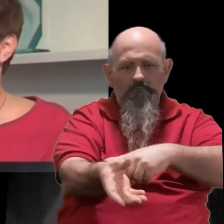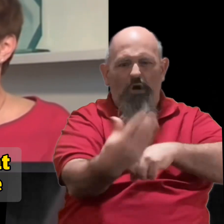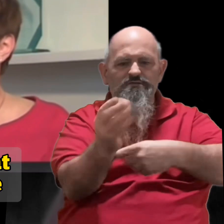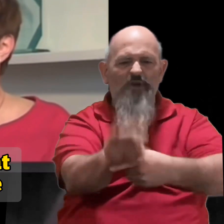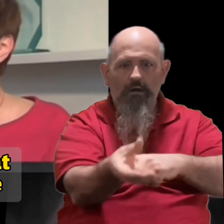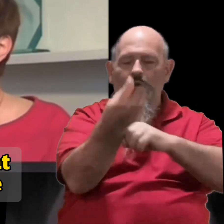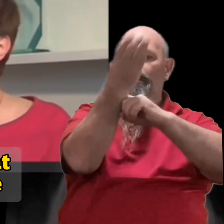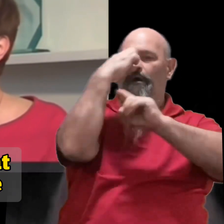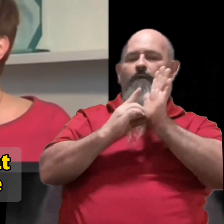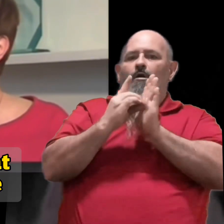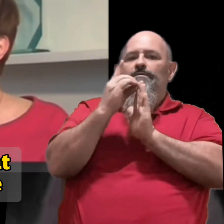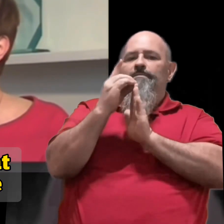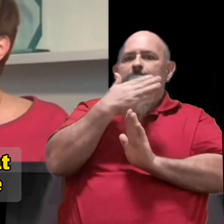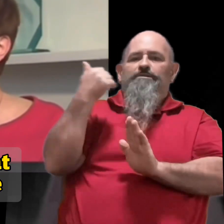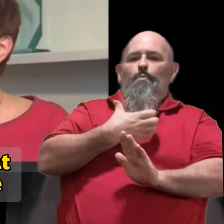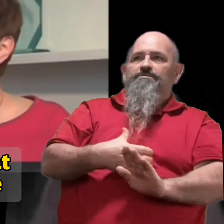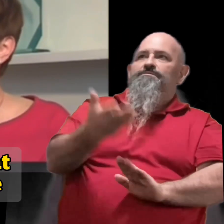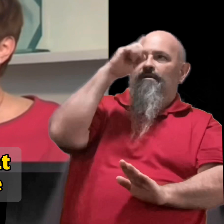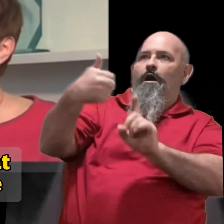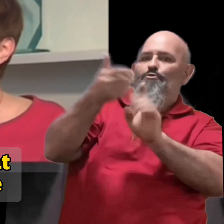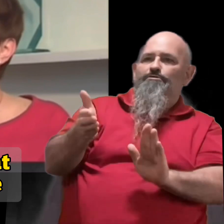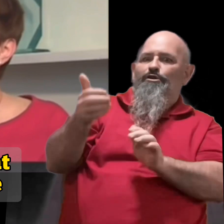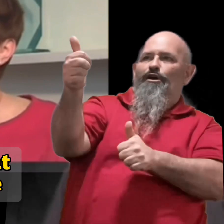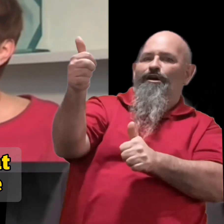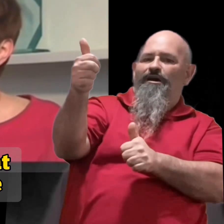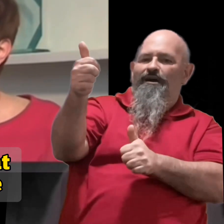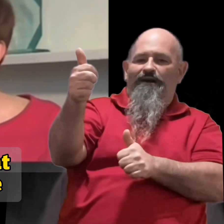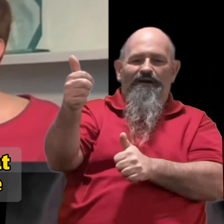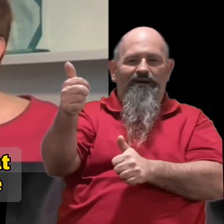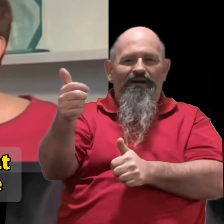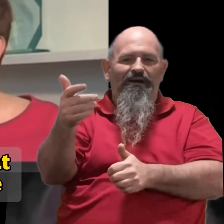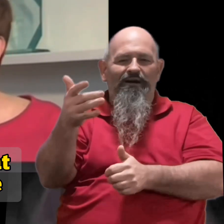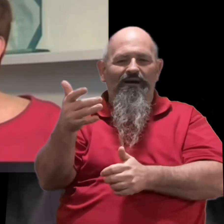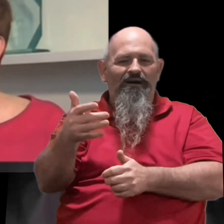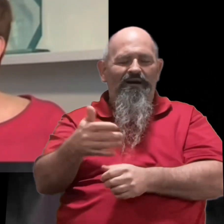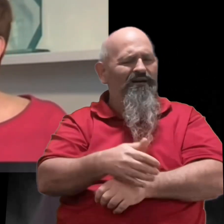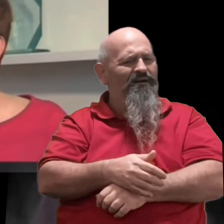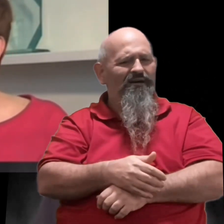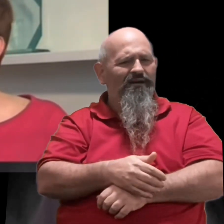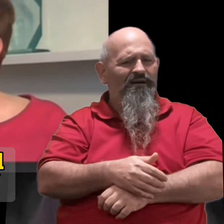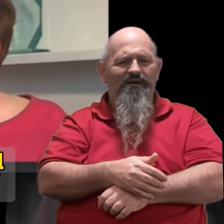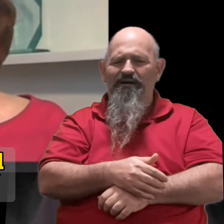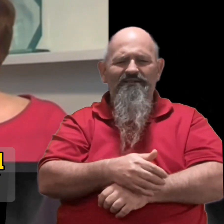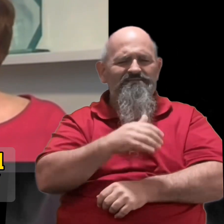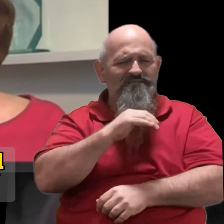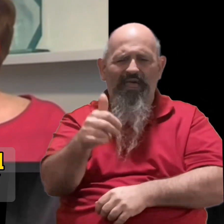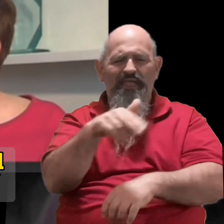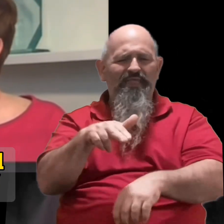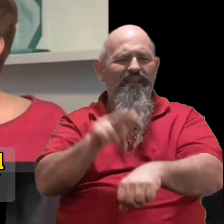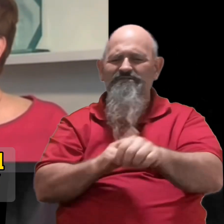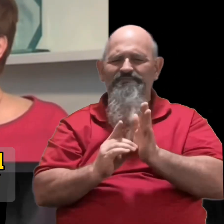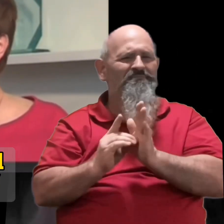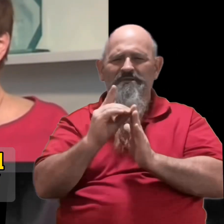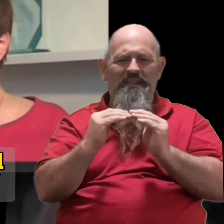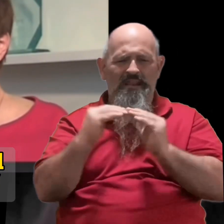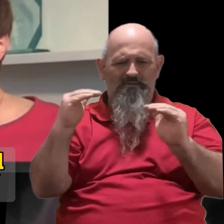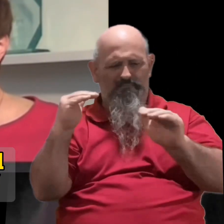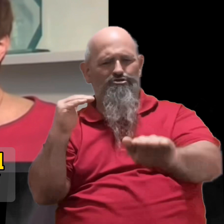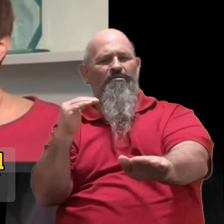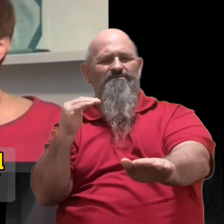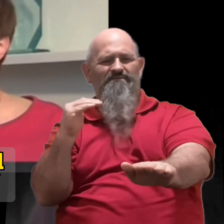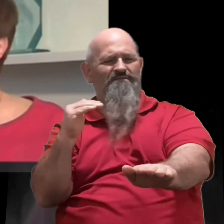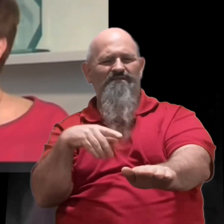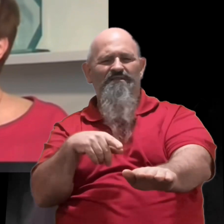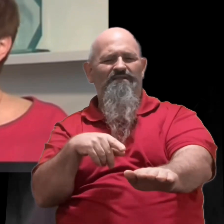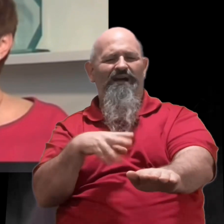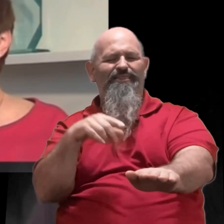forced, when the development is at the behest of the abuser and not at the natural developmental level of the